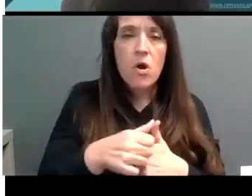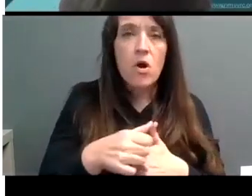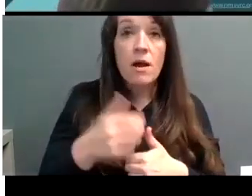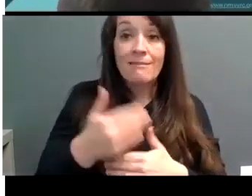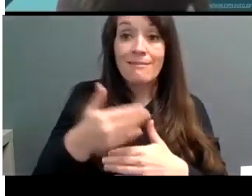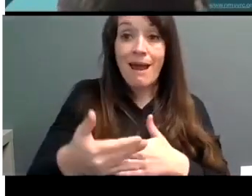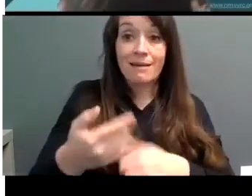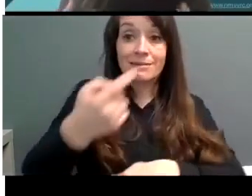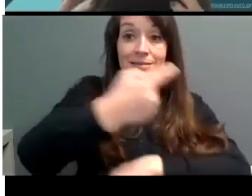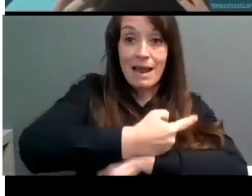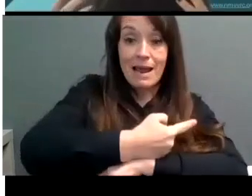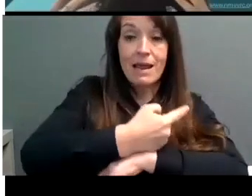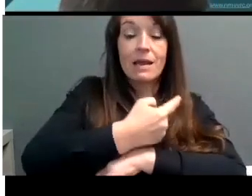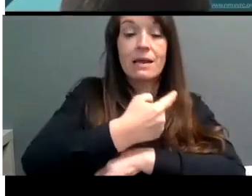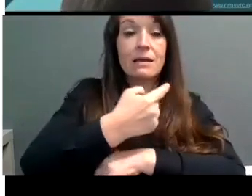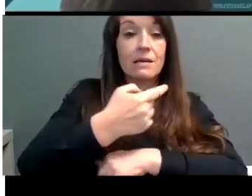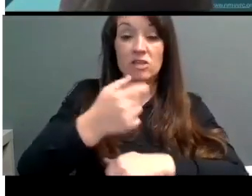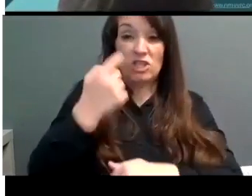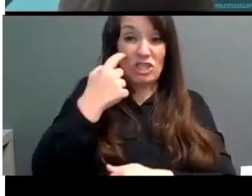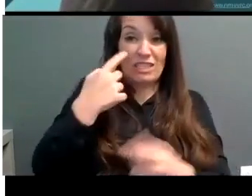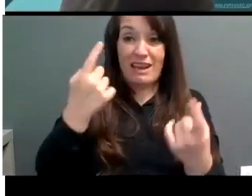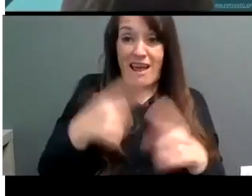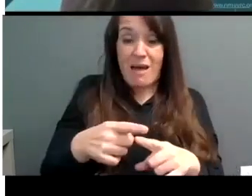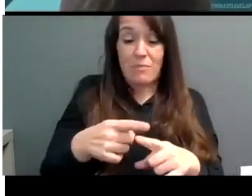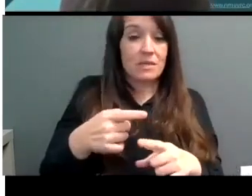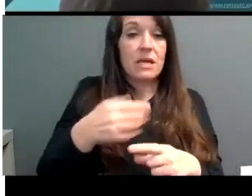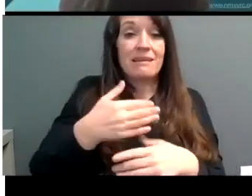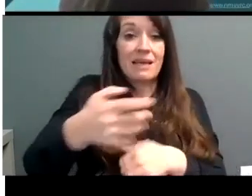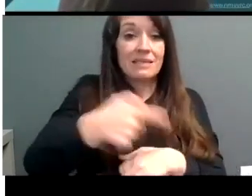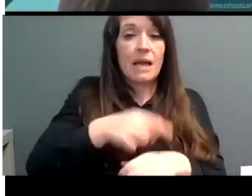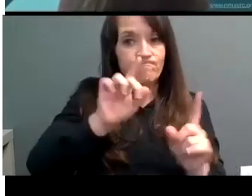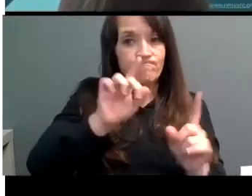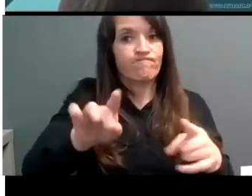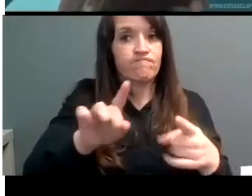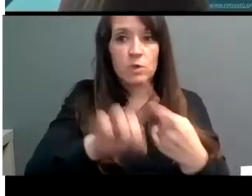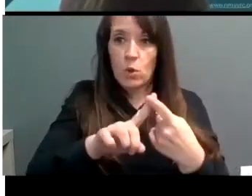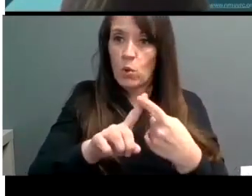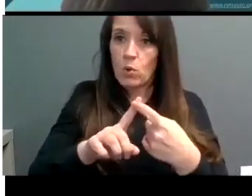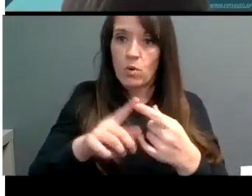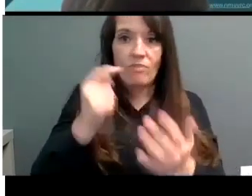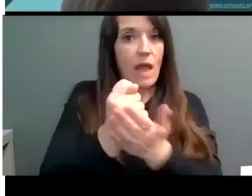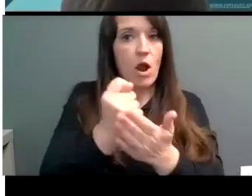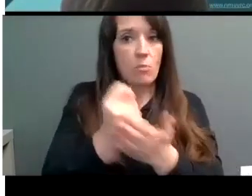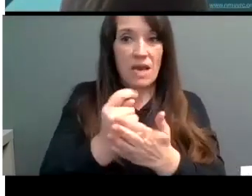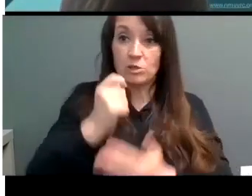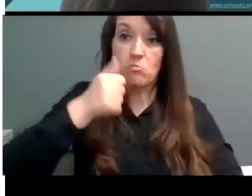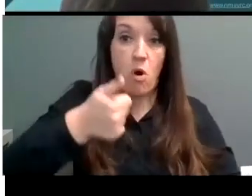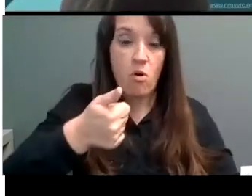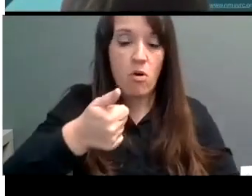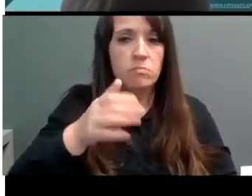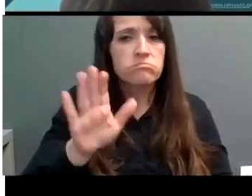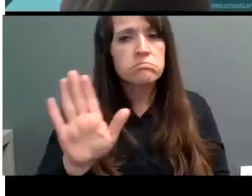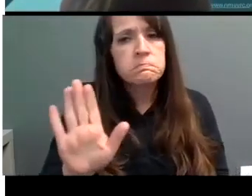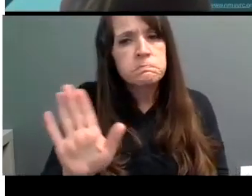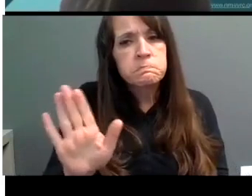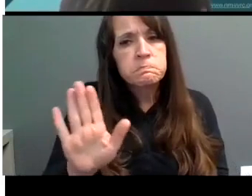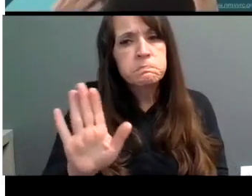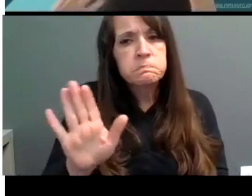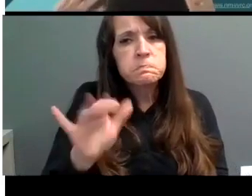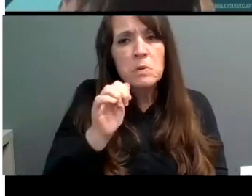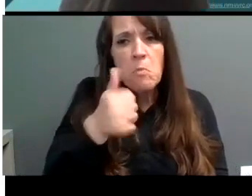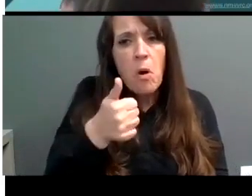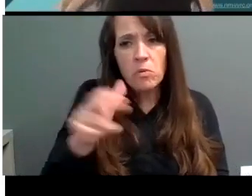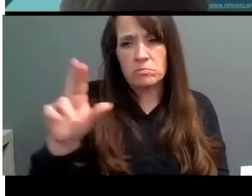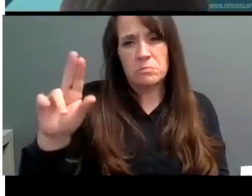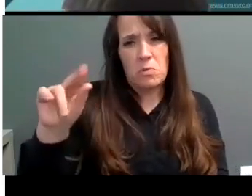into one-on-one intervention therapy the day after. And that's not really what's needed the day after. What's really